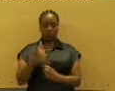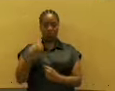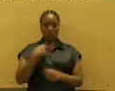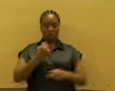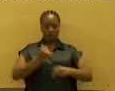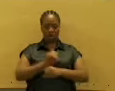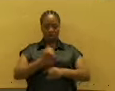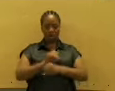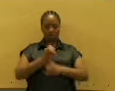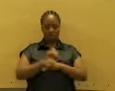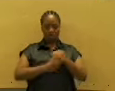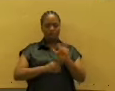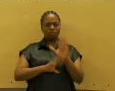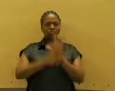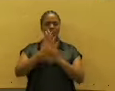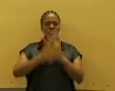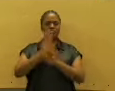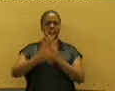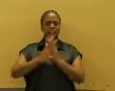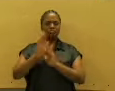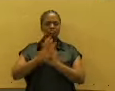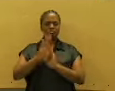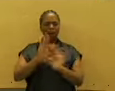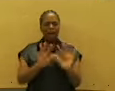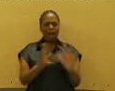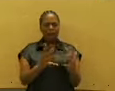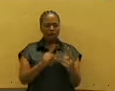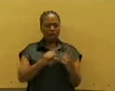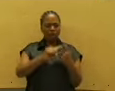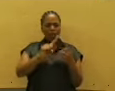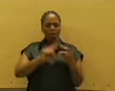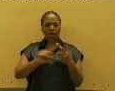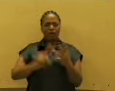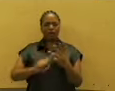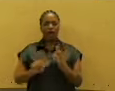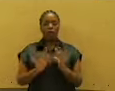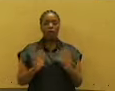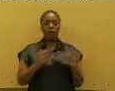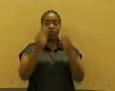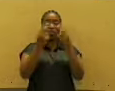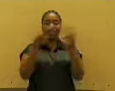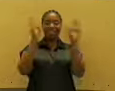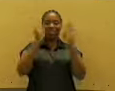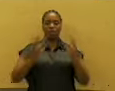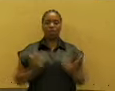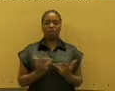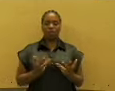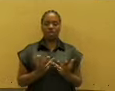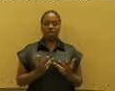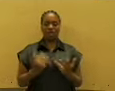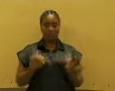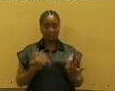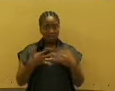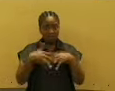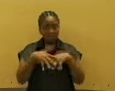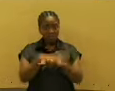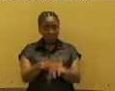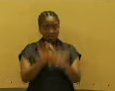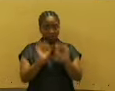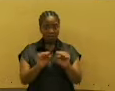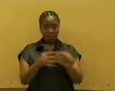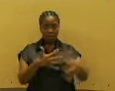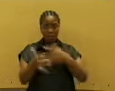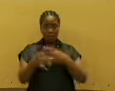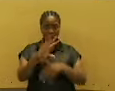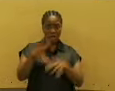order to try and figure out different ways of understanding where an institution is in terms of its inclusive practices.